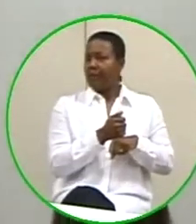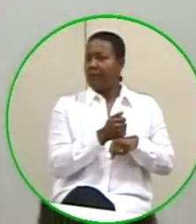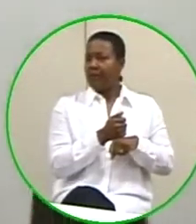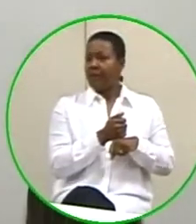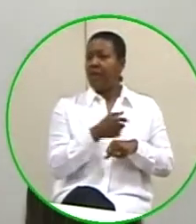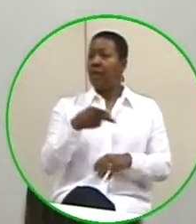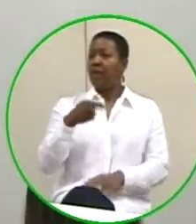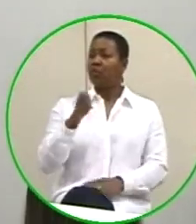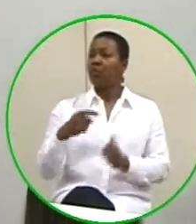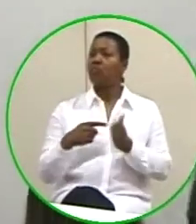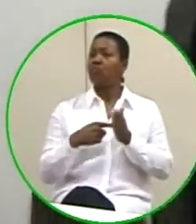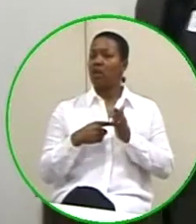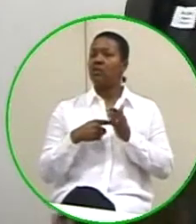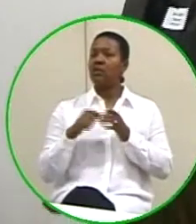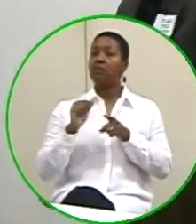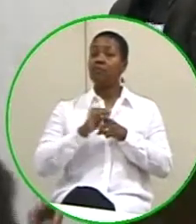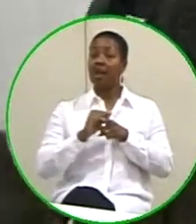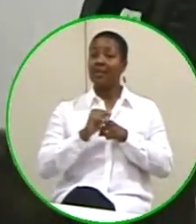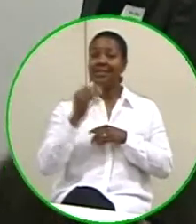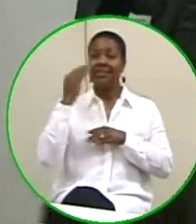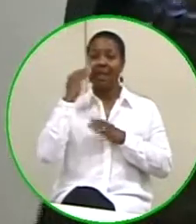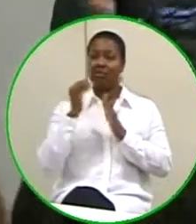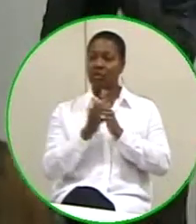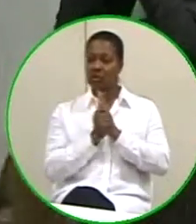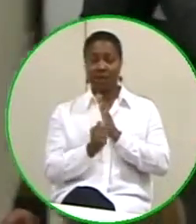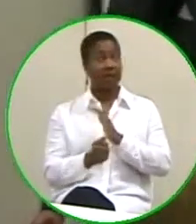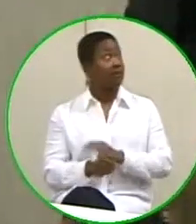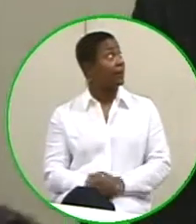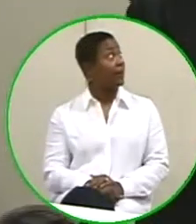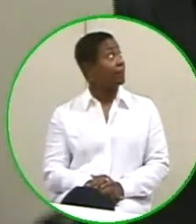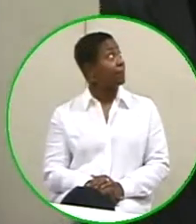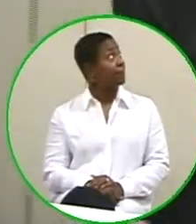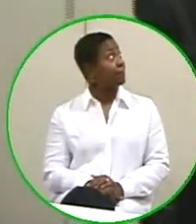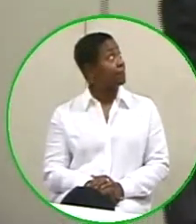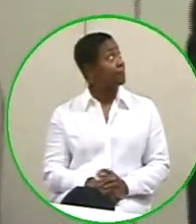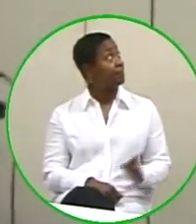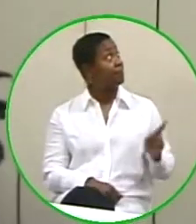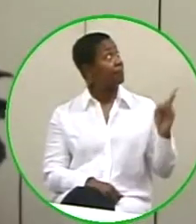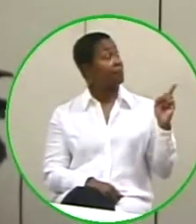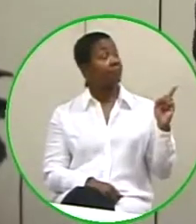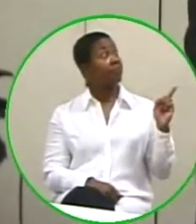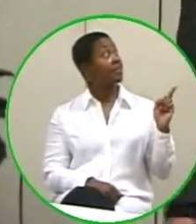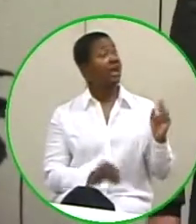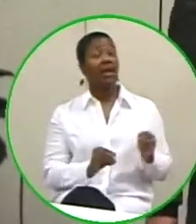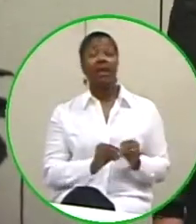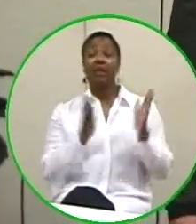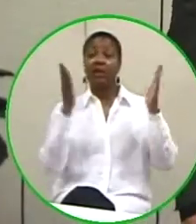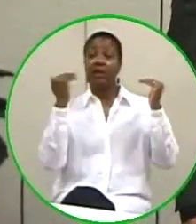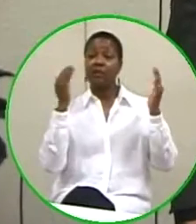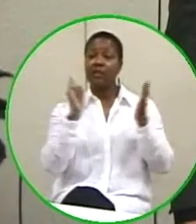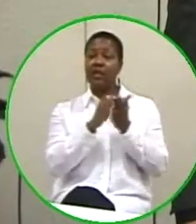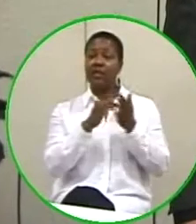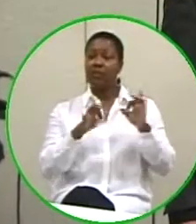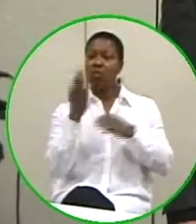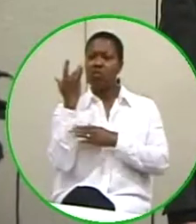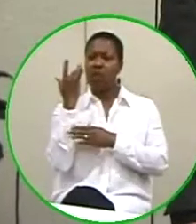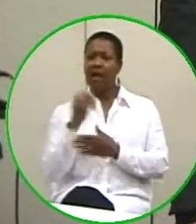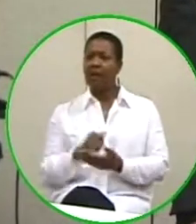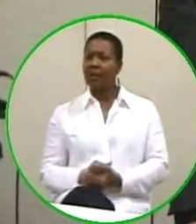Prerequisite practices, knowledge and skills. Okay, let's take a look at this. Clear expectations. Why do clear expectations